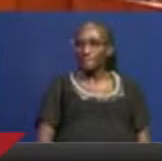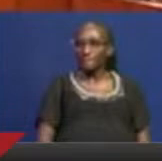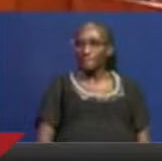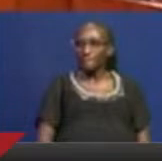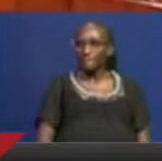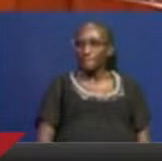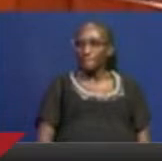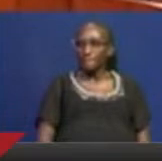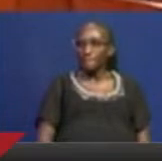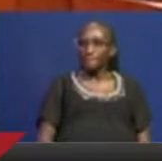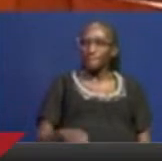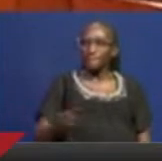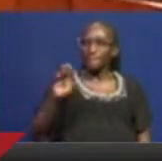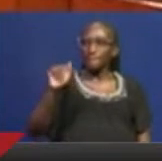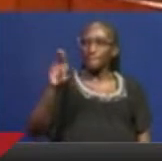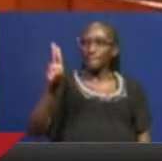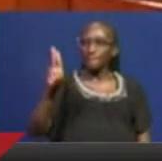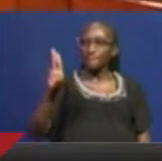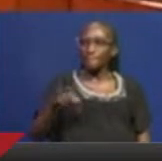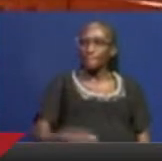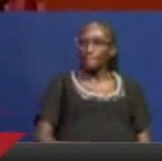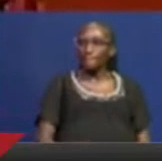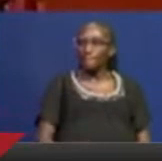Embakasi East Babu Owino.